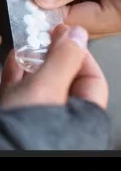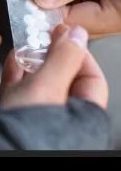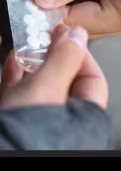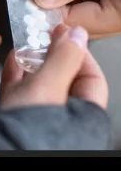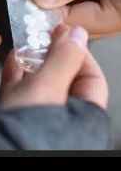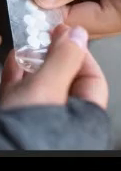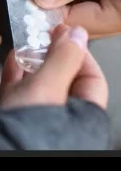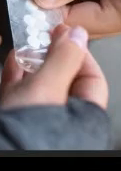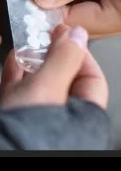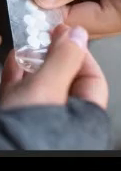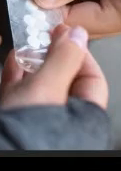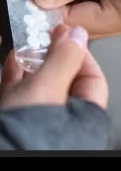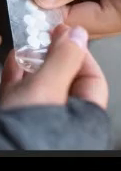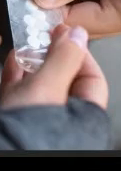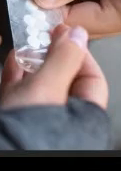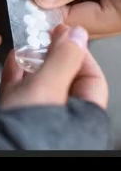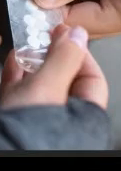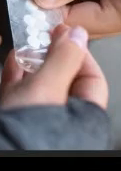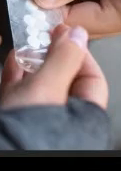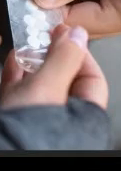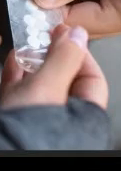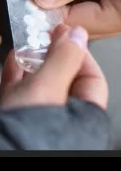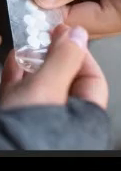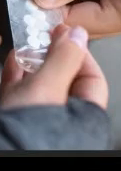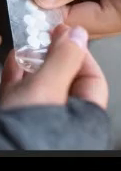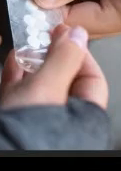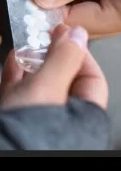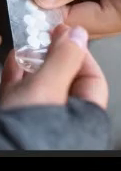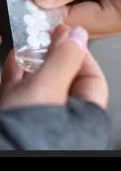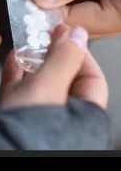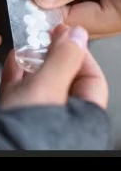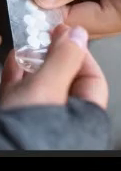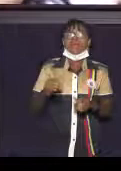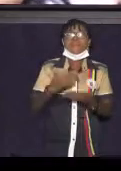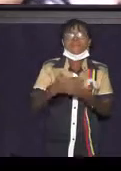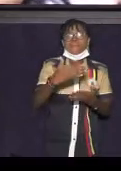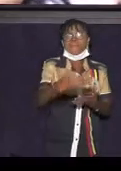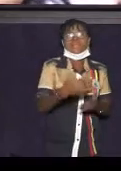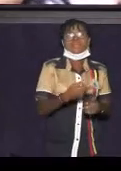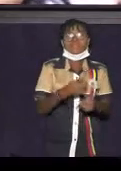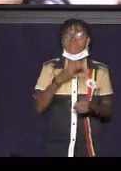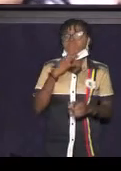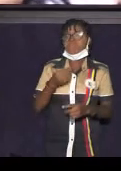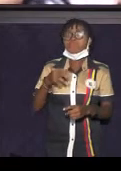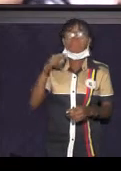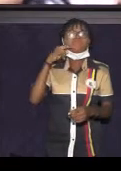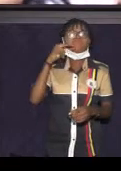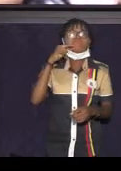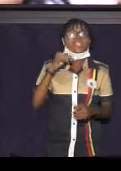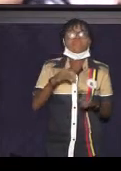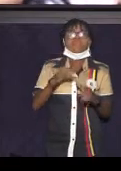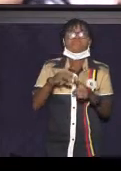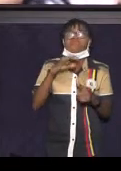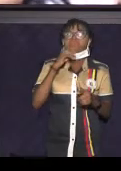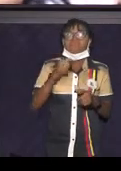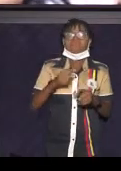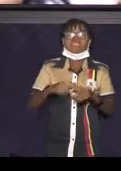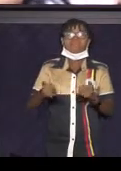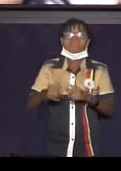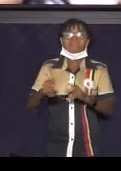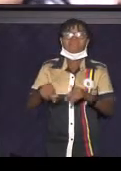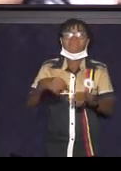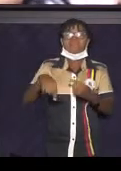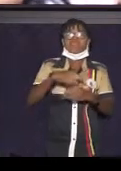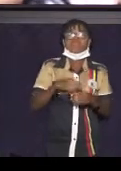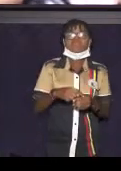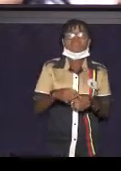prescribing the drugs to be used. Just went ahead to buy the drugs, maybe from nearby kiosks or people